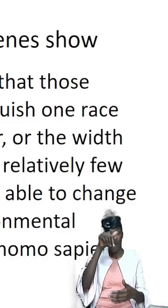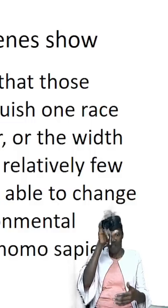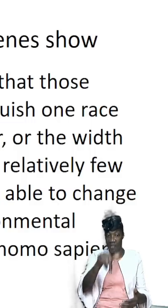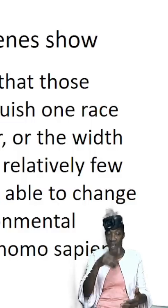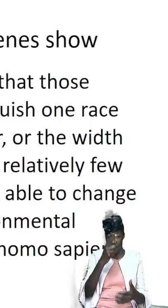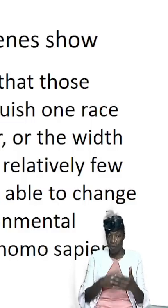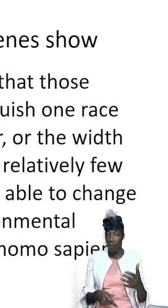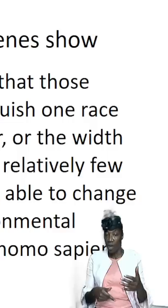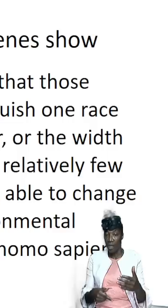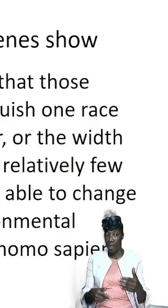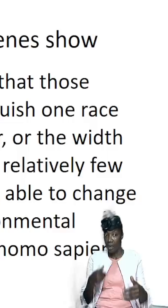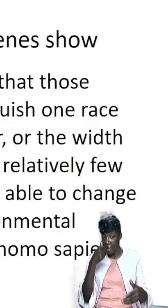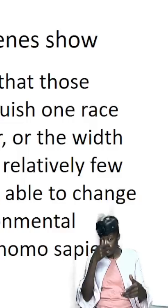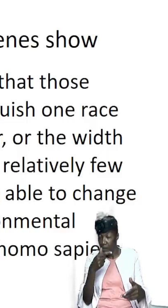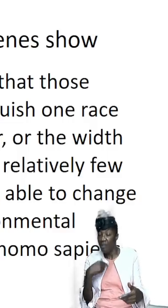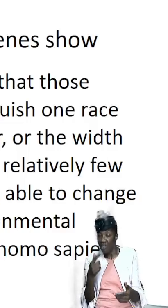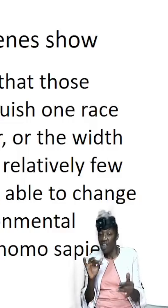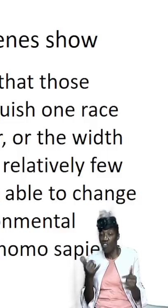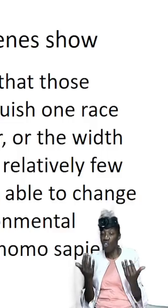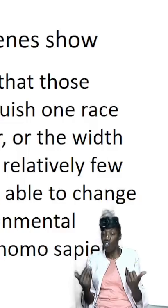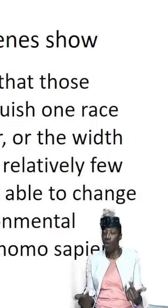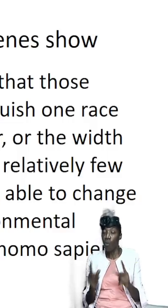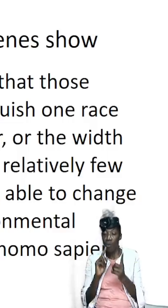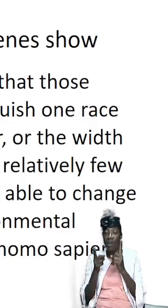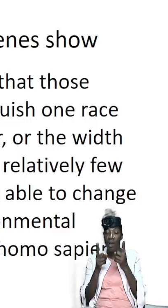now when we were speaking earlier on.